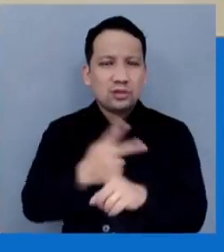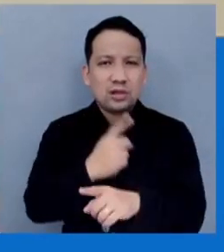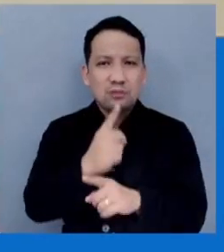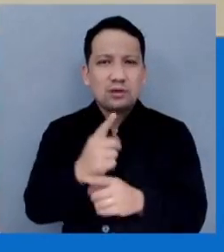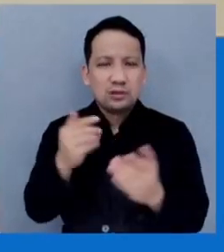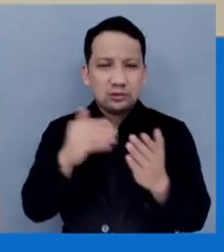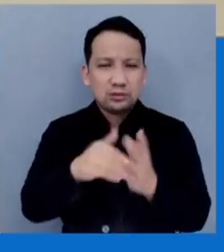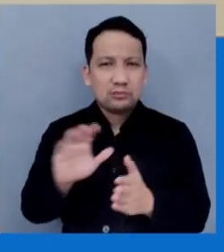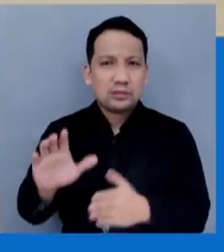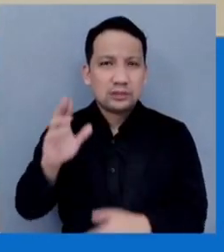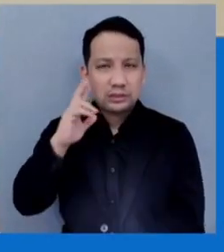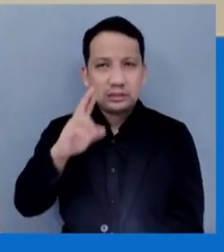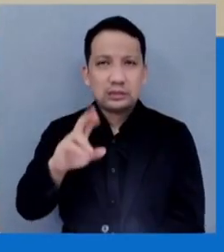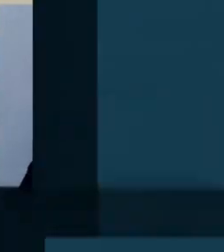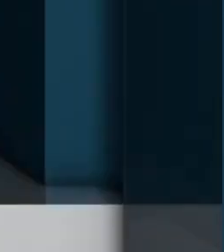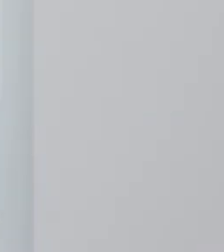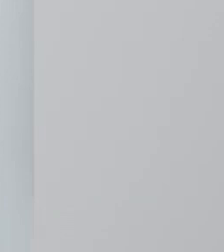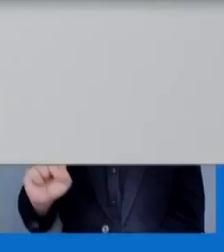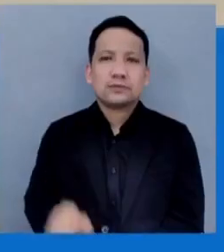against Reyes.